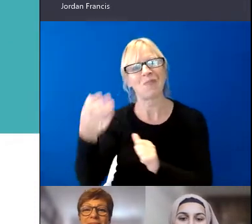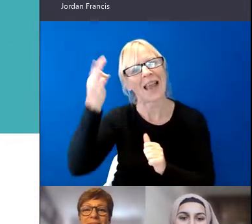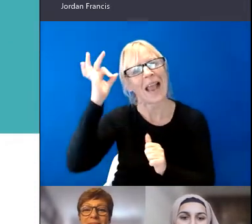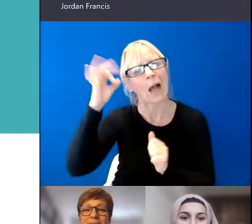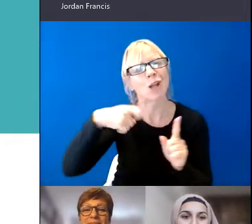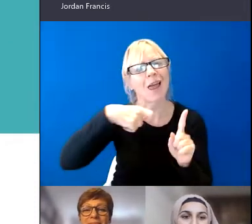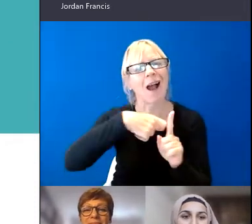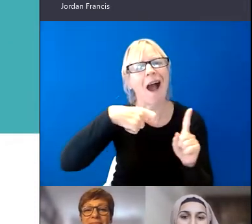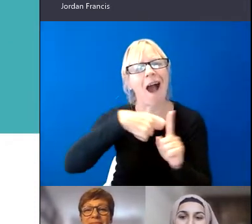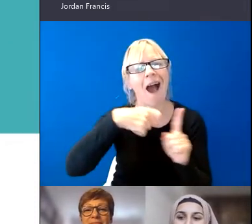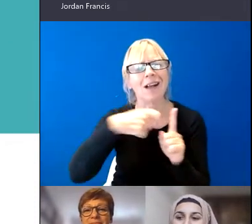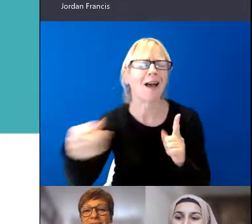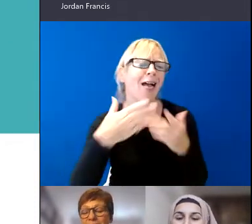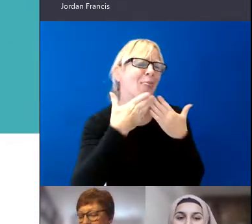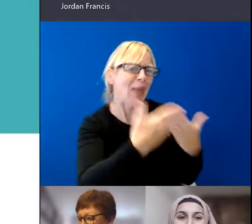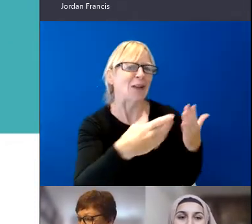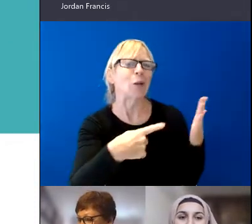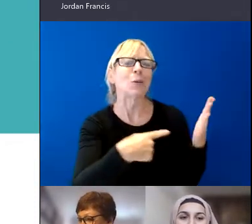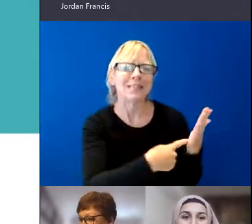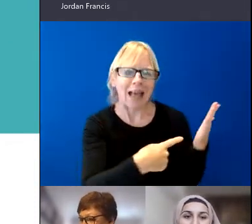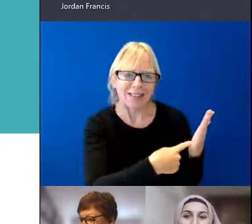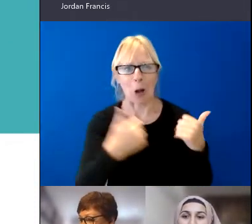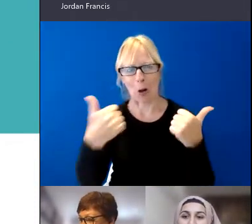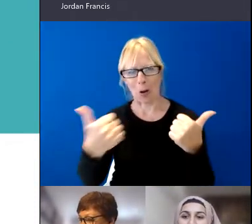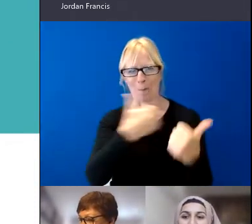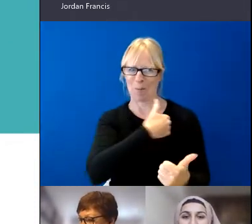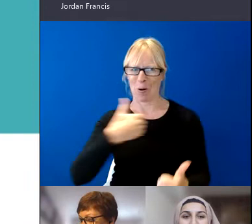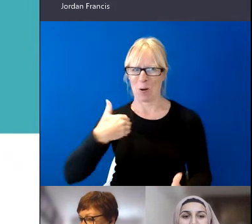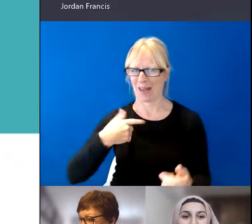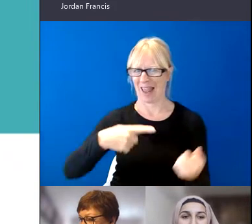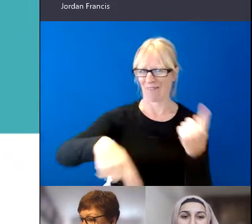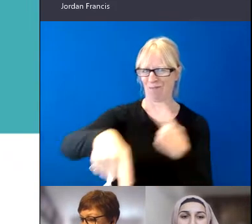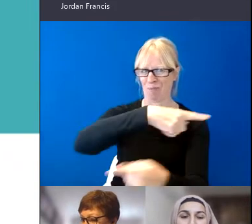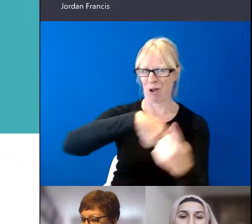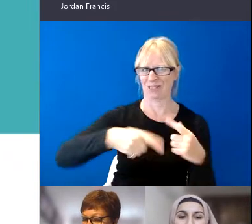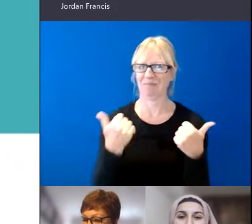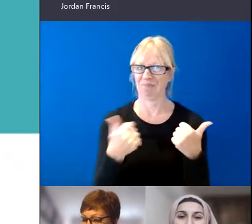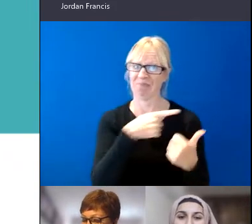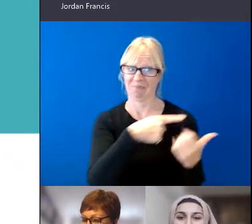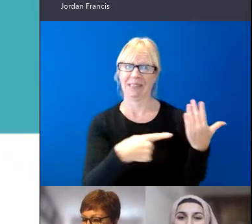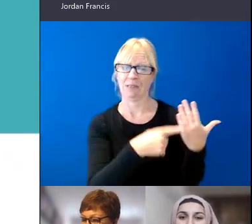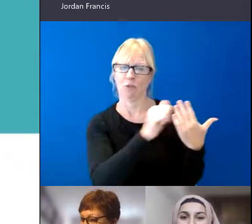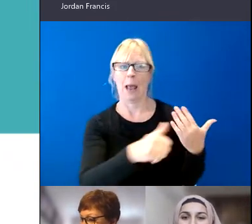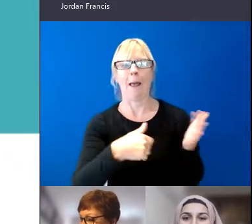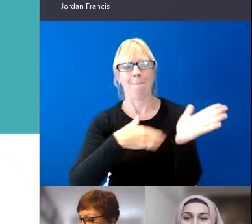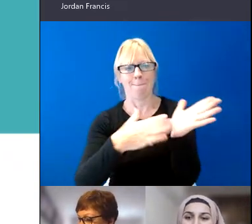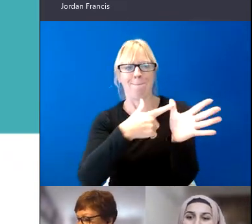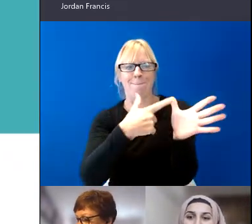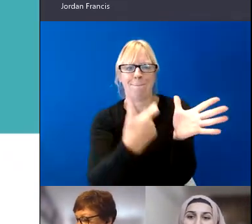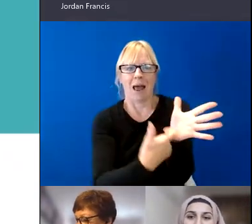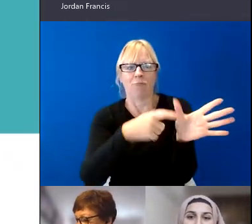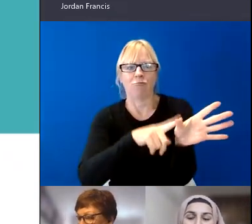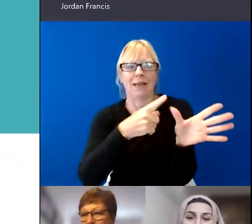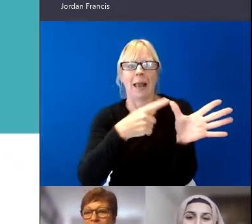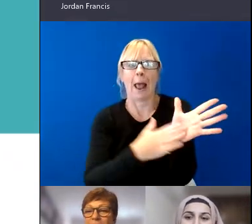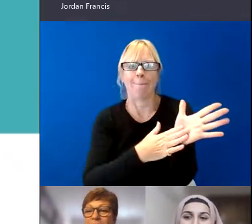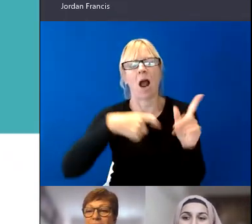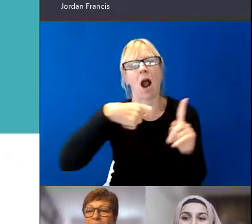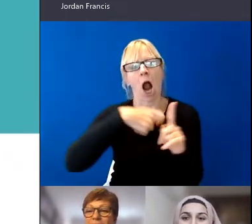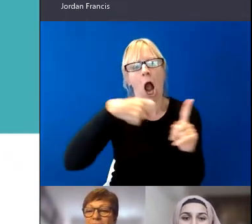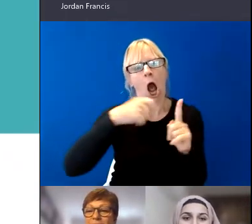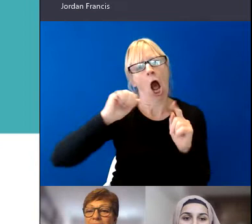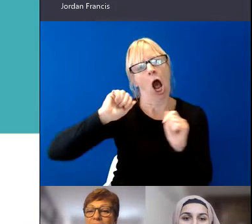Thank you, Tessa, and good morning, everyone. As Tessa has said, my name is Mariam Khan. I'm the Cabinet Member for Health and Social